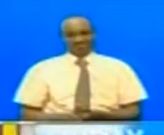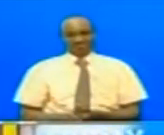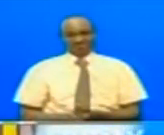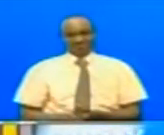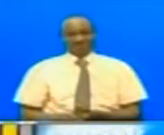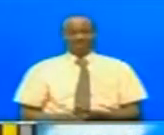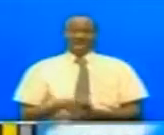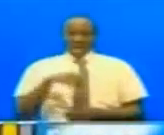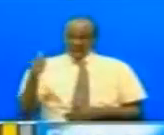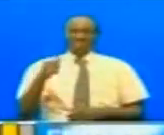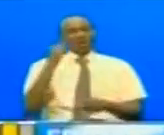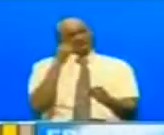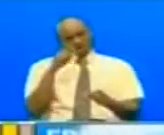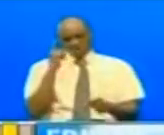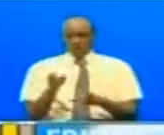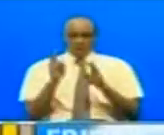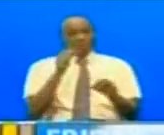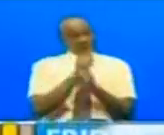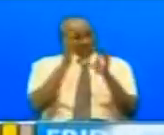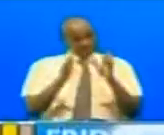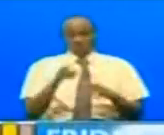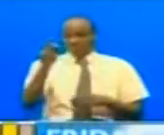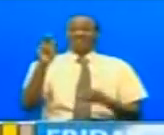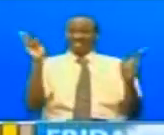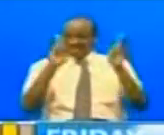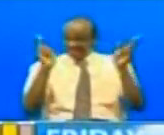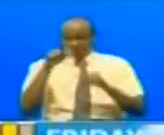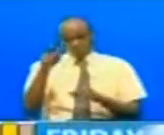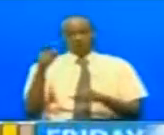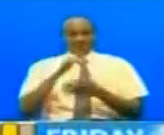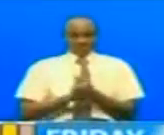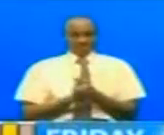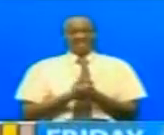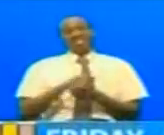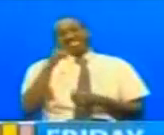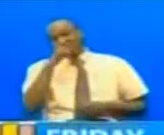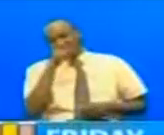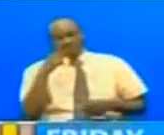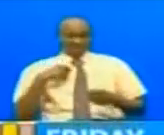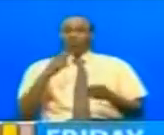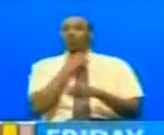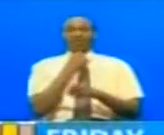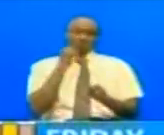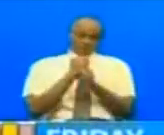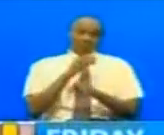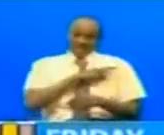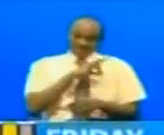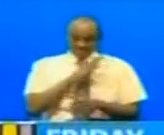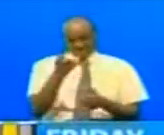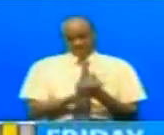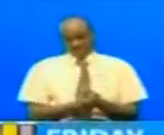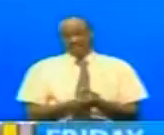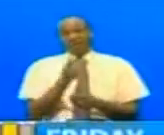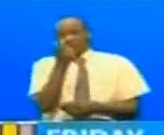Just like any other working person, Martin Okech gets ready for the day ahead, all in a bid to make hay as the sun shines. A